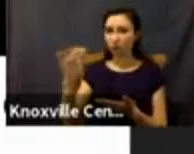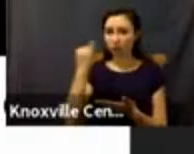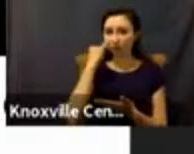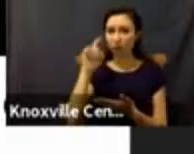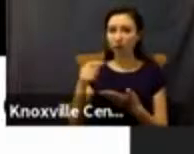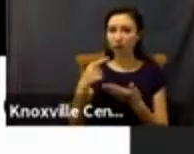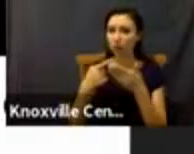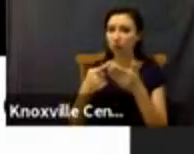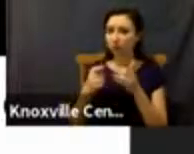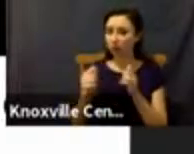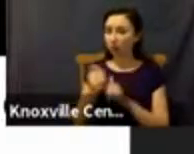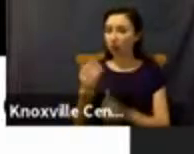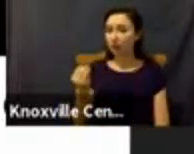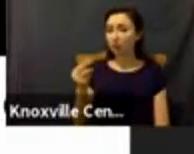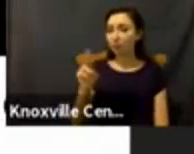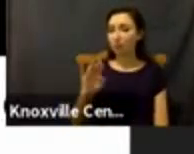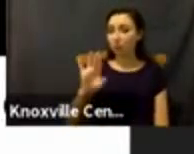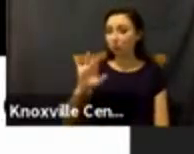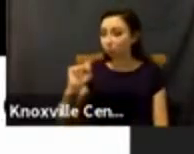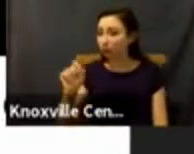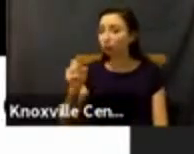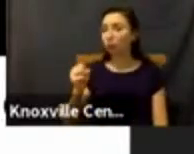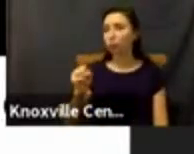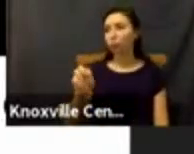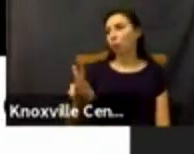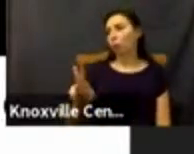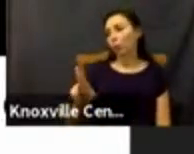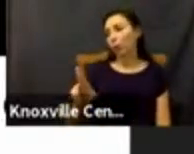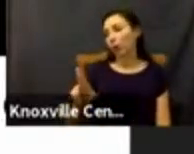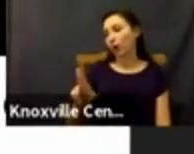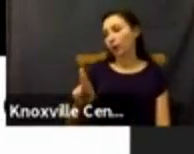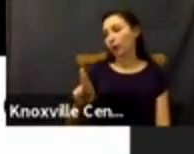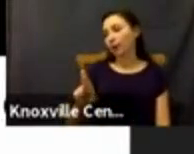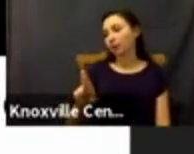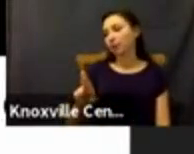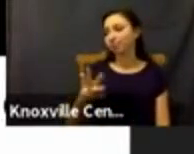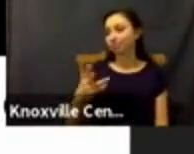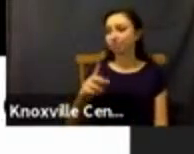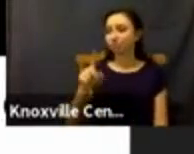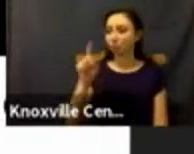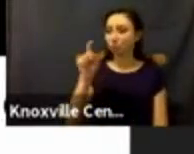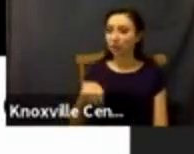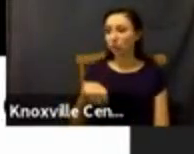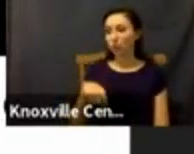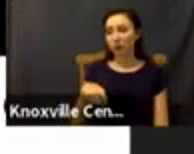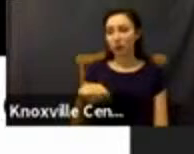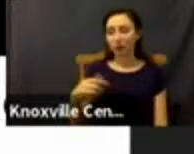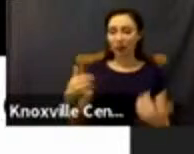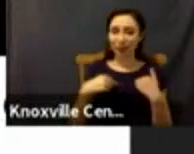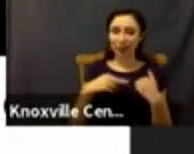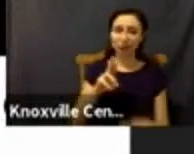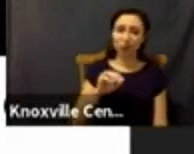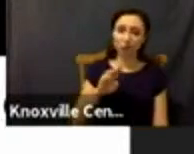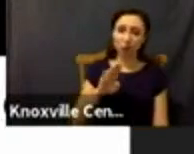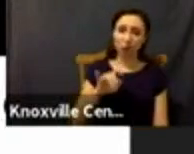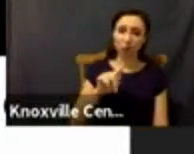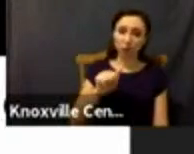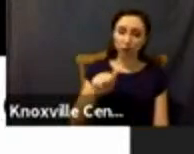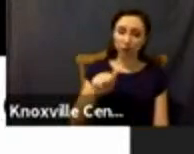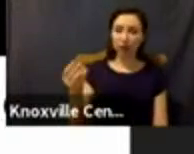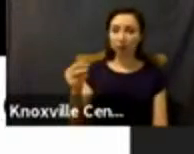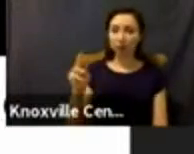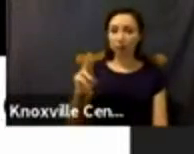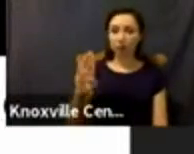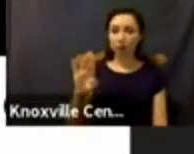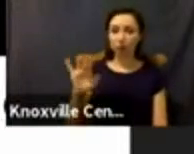to Mr. Britt, or if we need to have, we need to get Roberta and Mr. Britt on with the